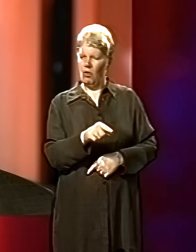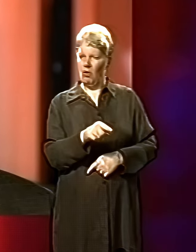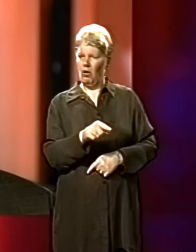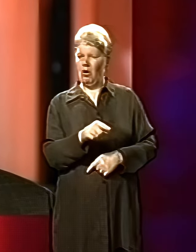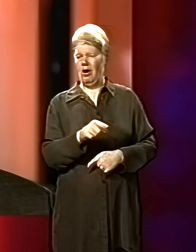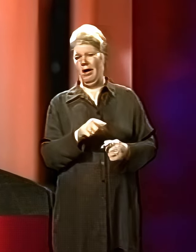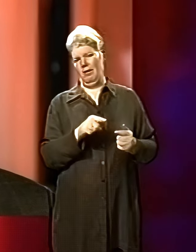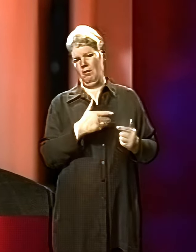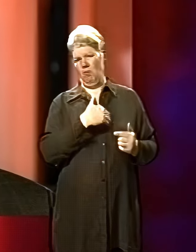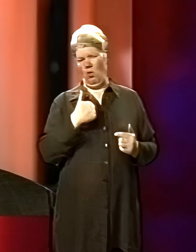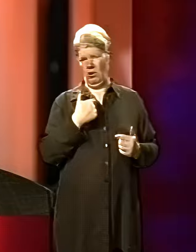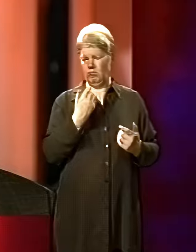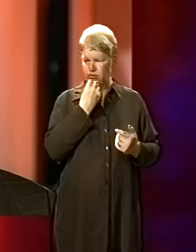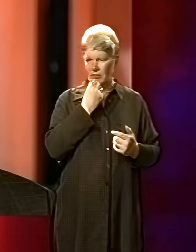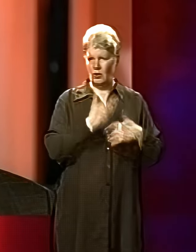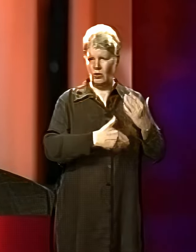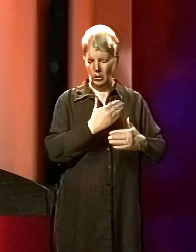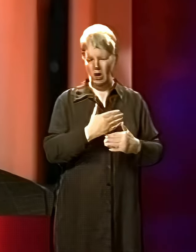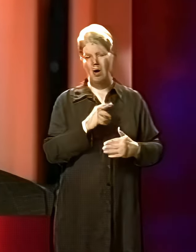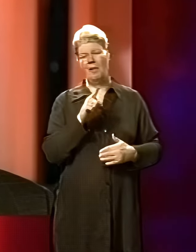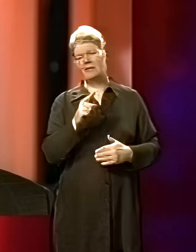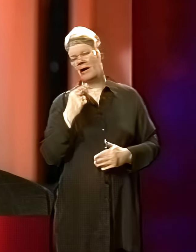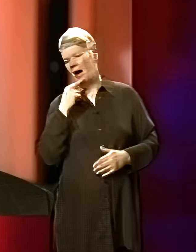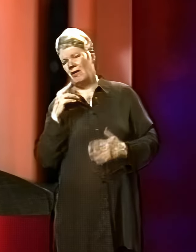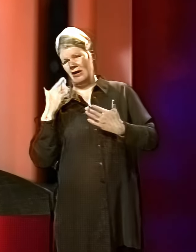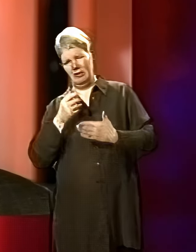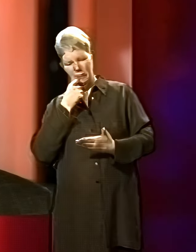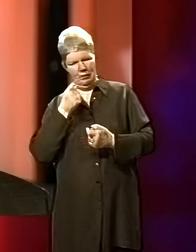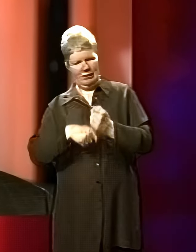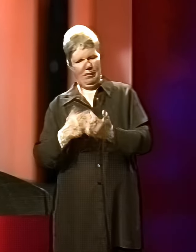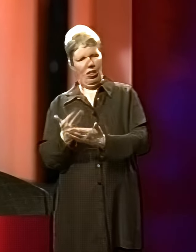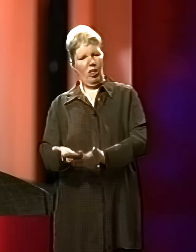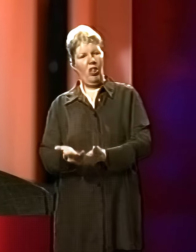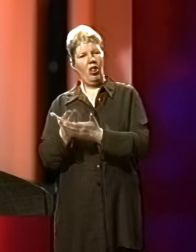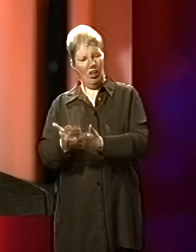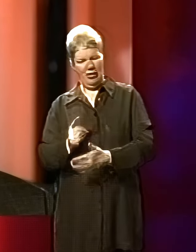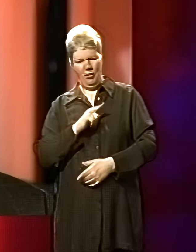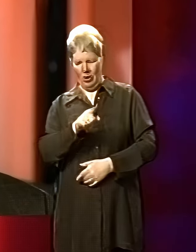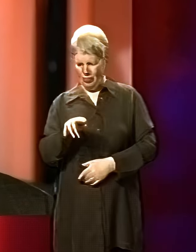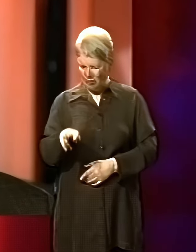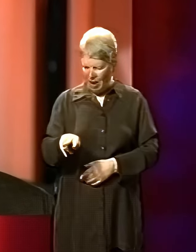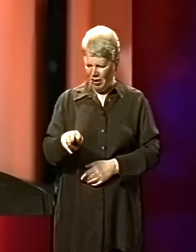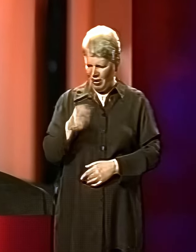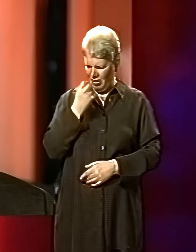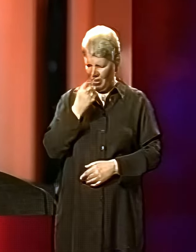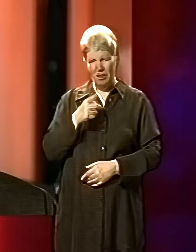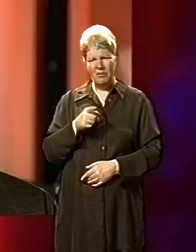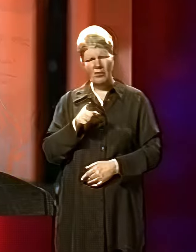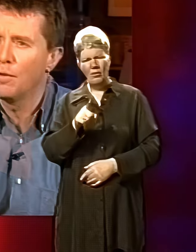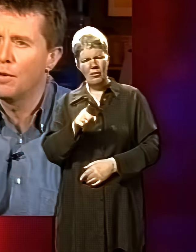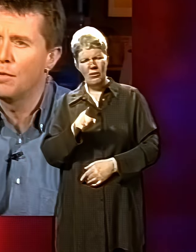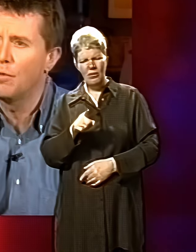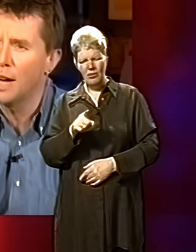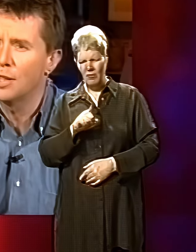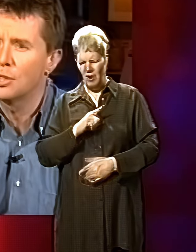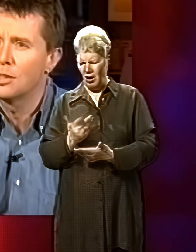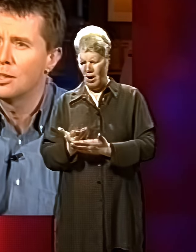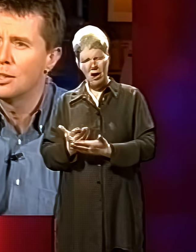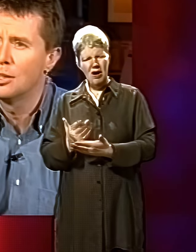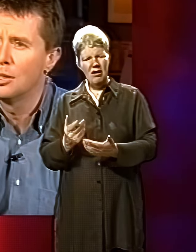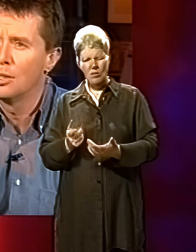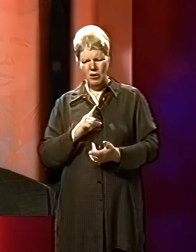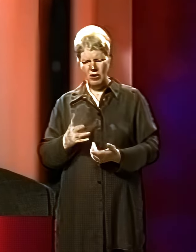in the afternoon and the evening, food can be left lying around too long, and that's the real reason why you found, I believe, some of the things you found. Why is it so difficult keeping food